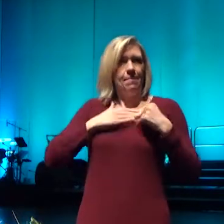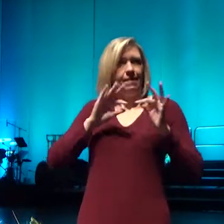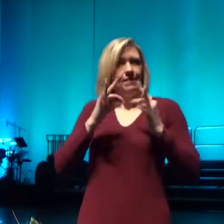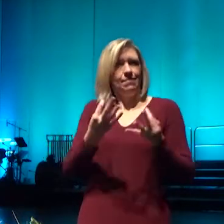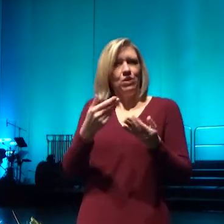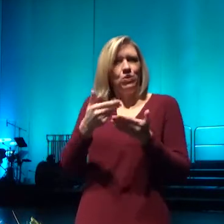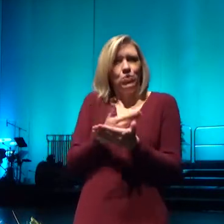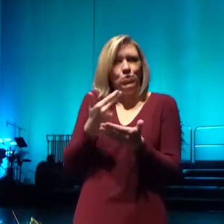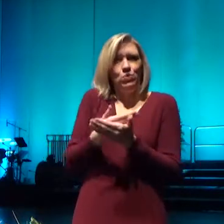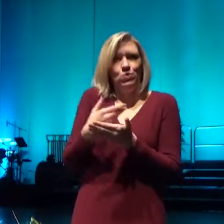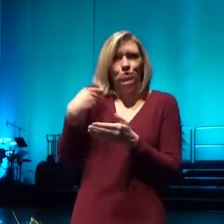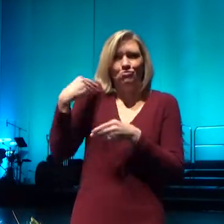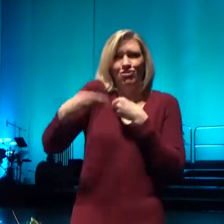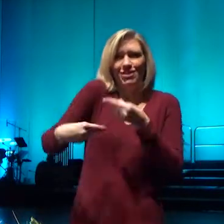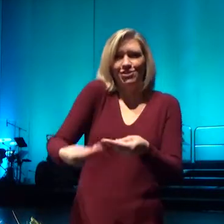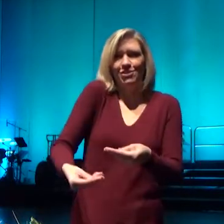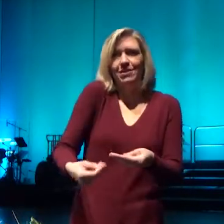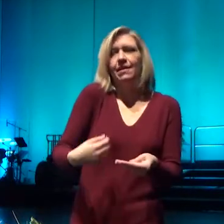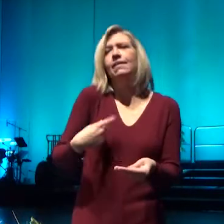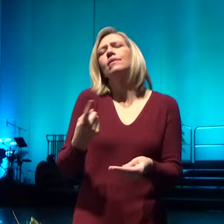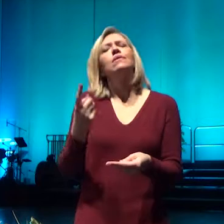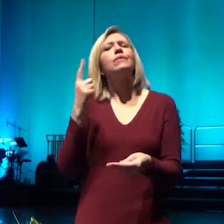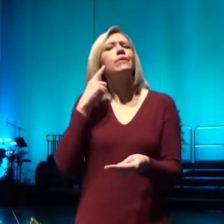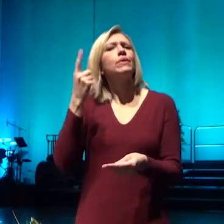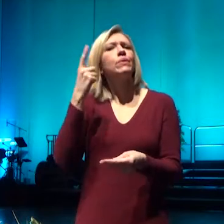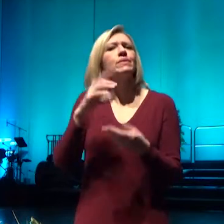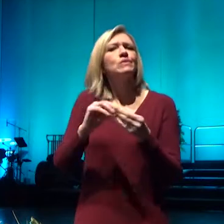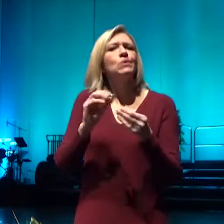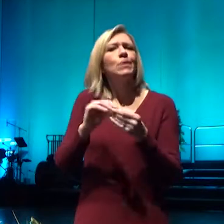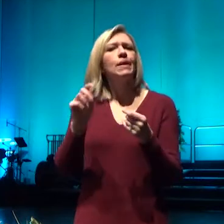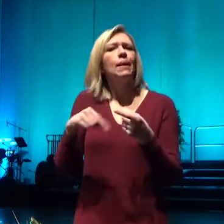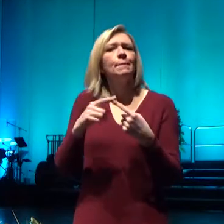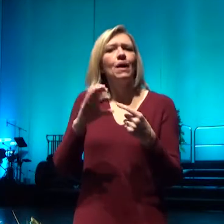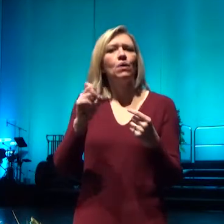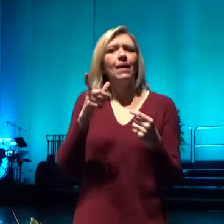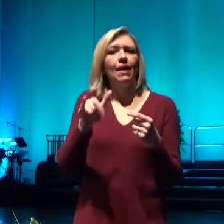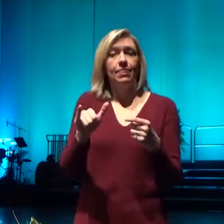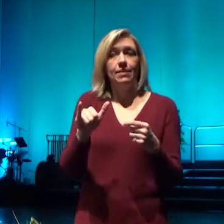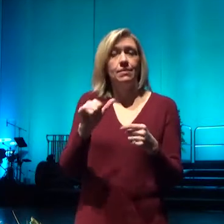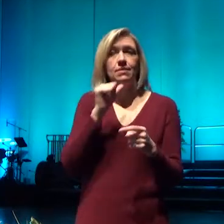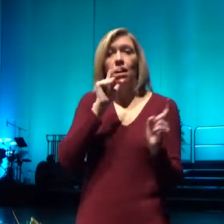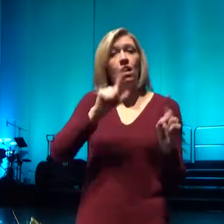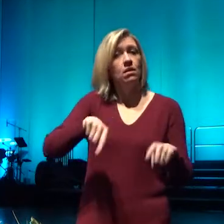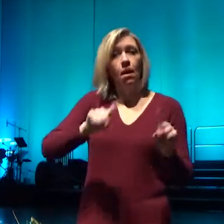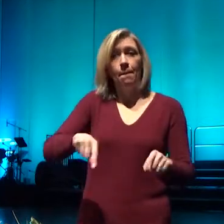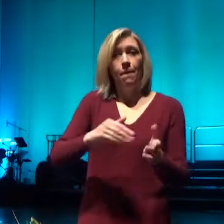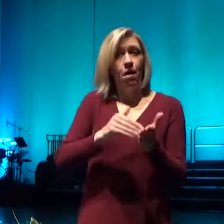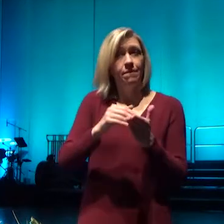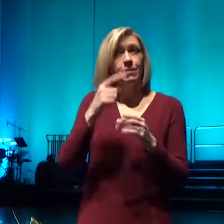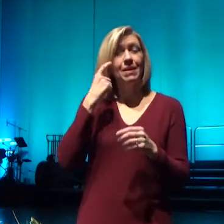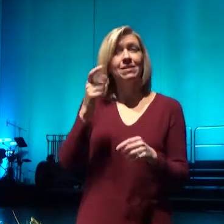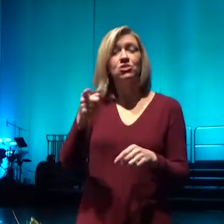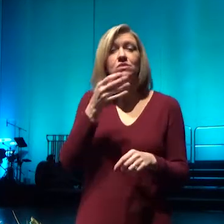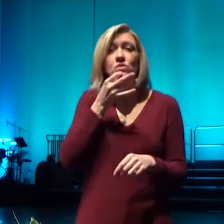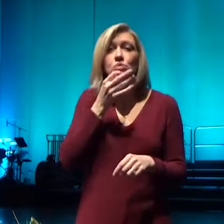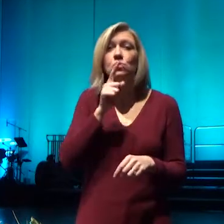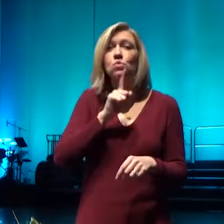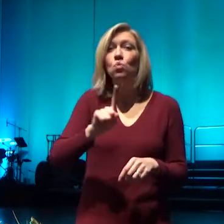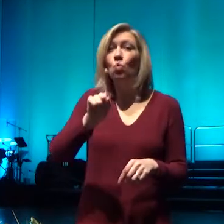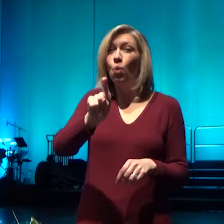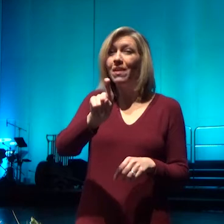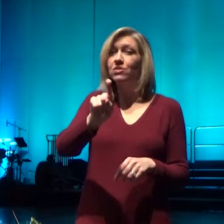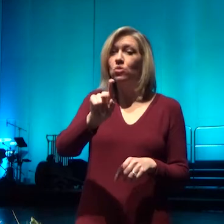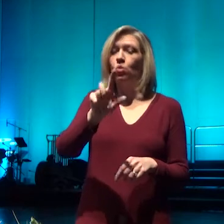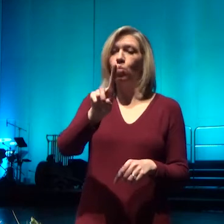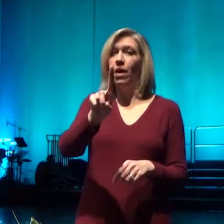for her. And I heard a wonderful story about Kathy. She doesn't get here very often because she's just about to turn 102 years old. Wow. Yeah,